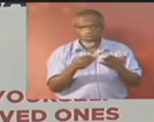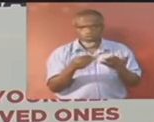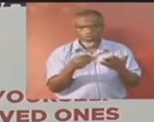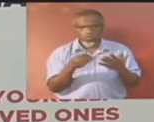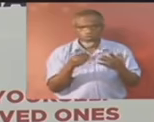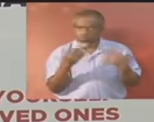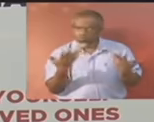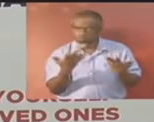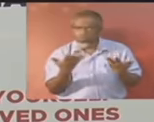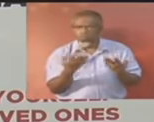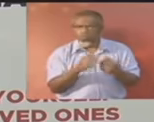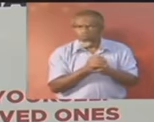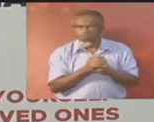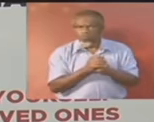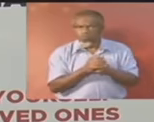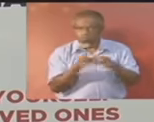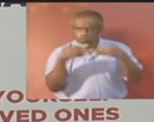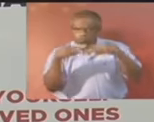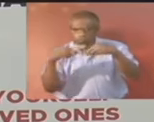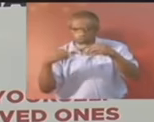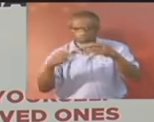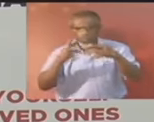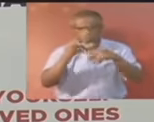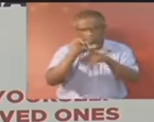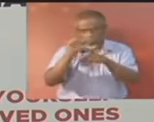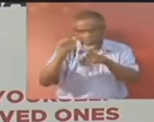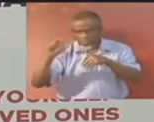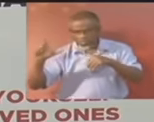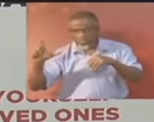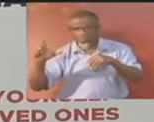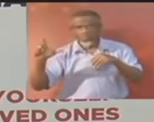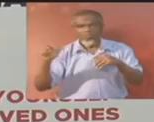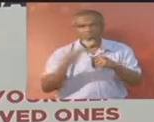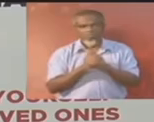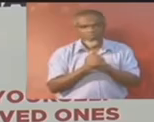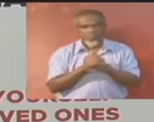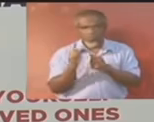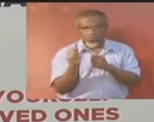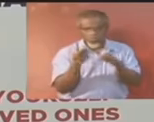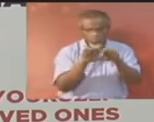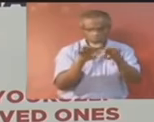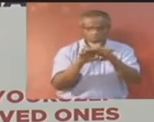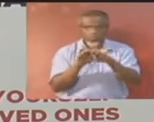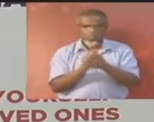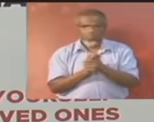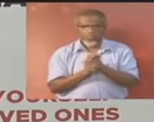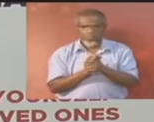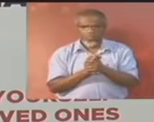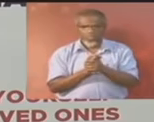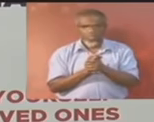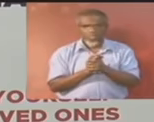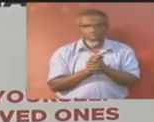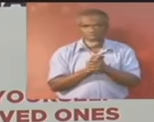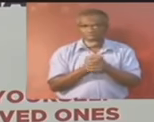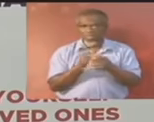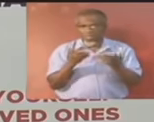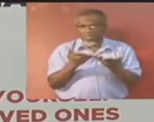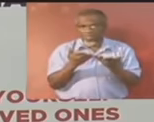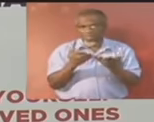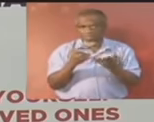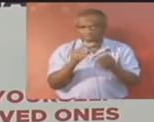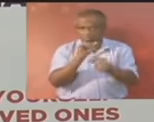The public service was asked to operate on an essential services only, and those are persons who were